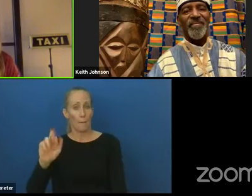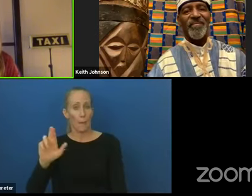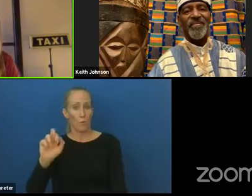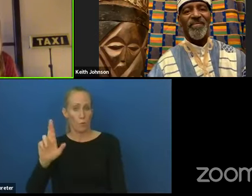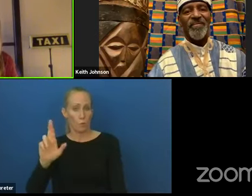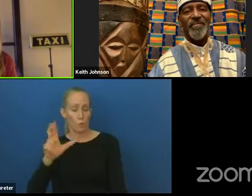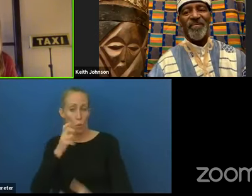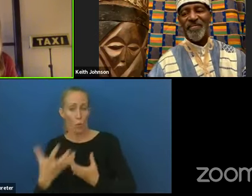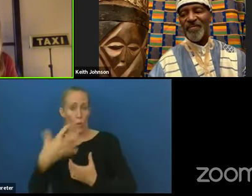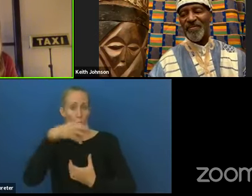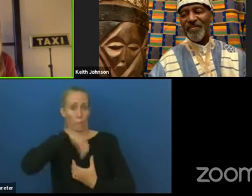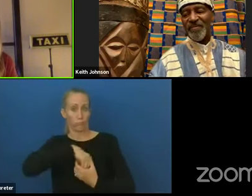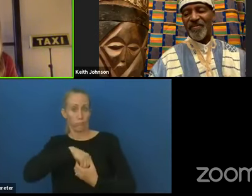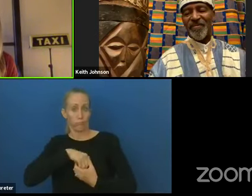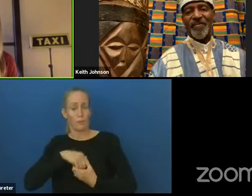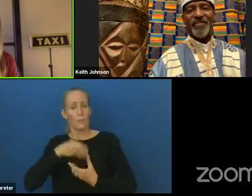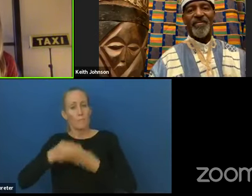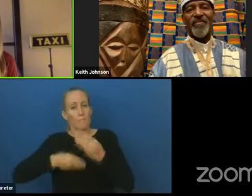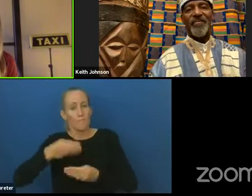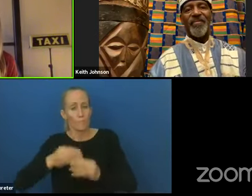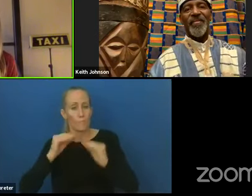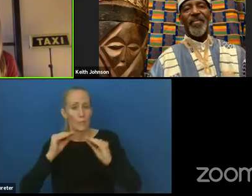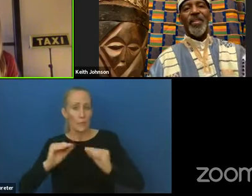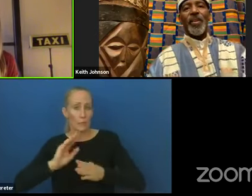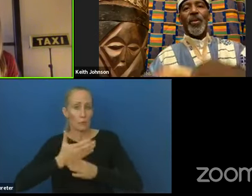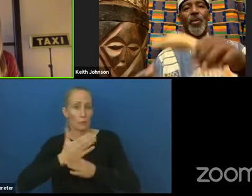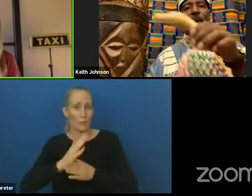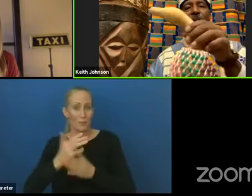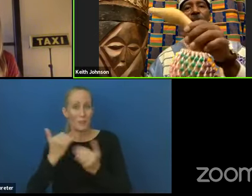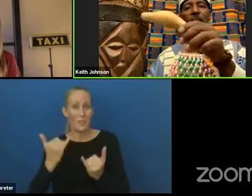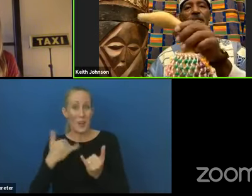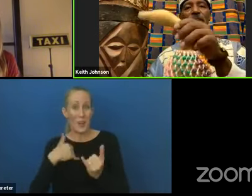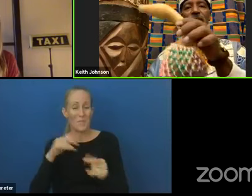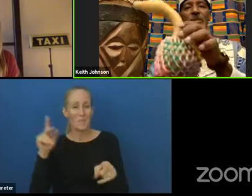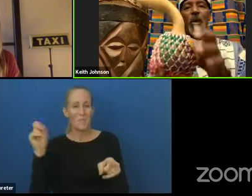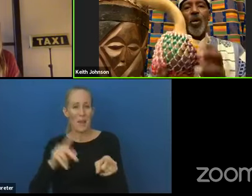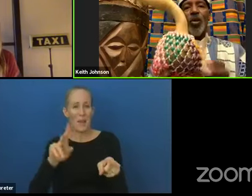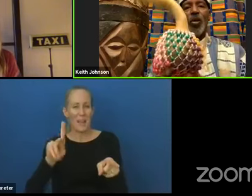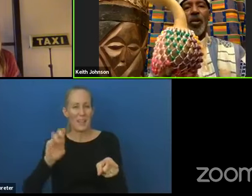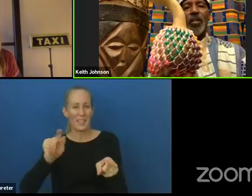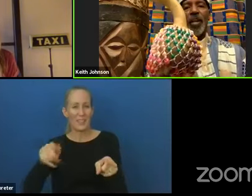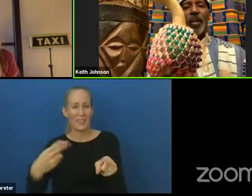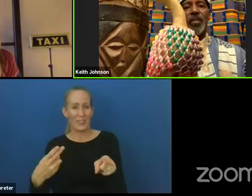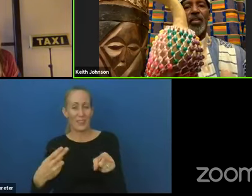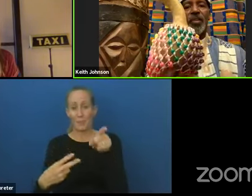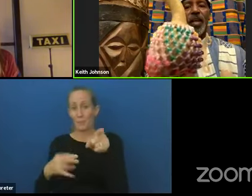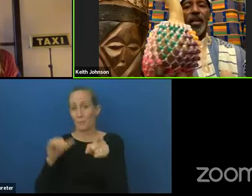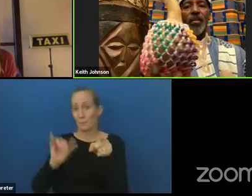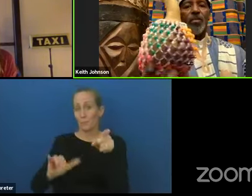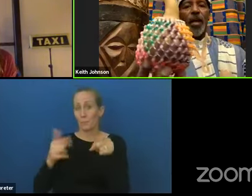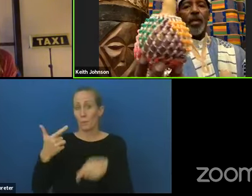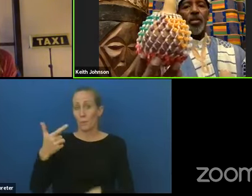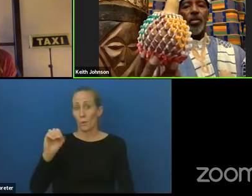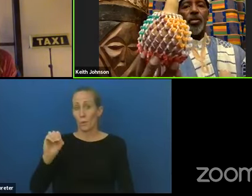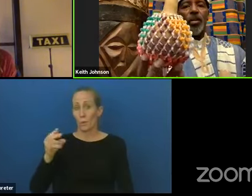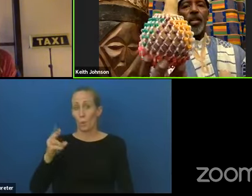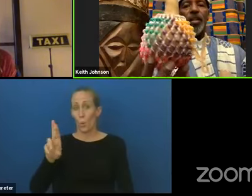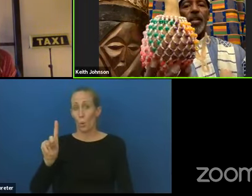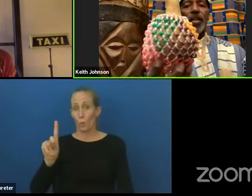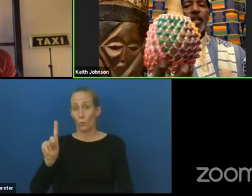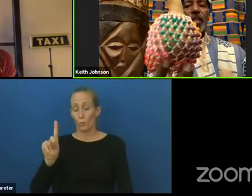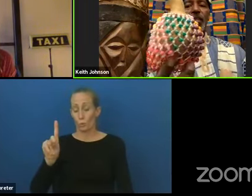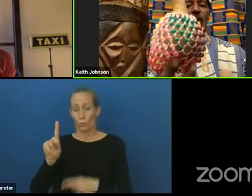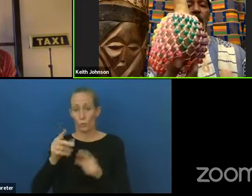and now Keith is back with some more things to show us. What I have is a small gourd that is created by